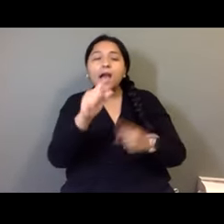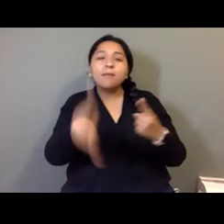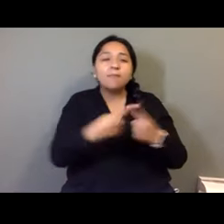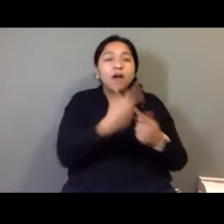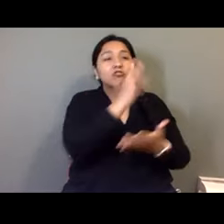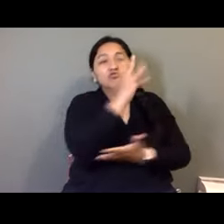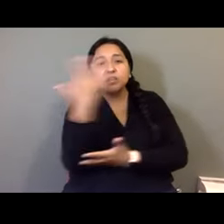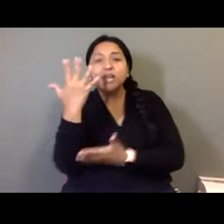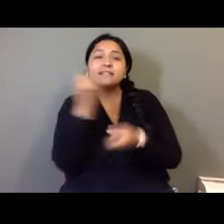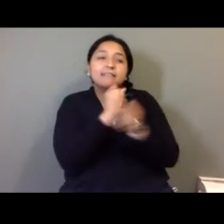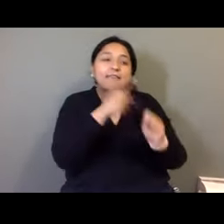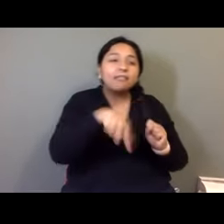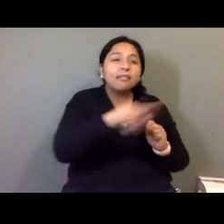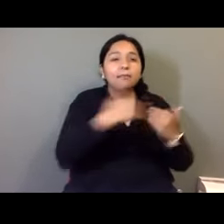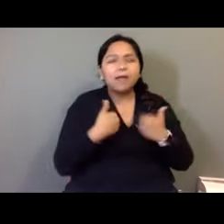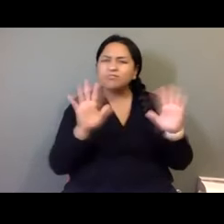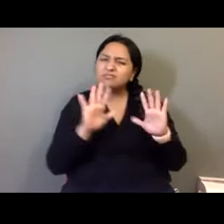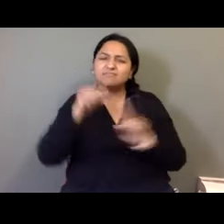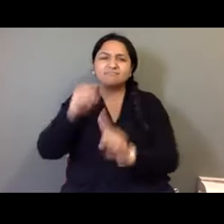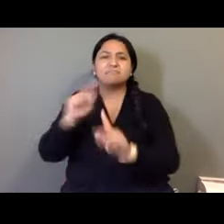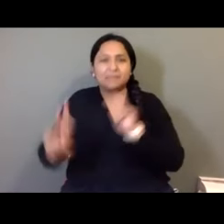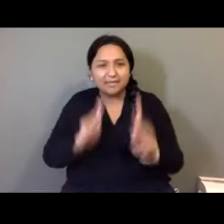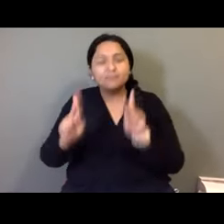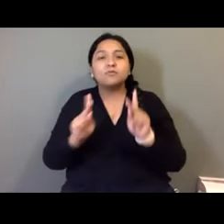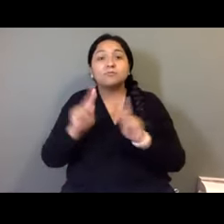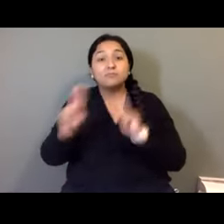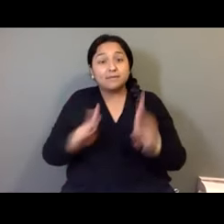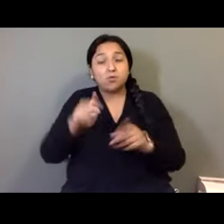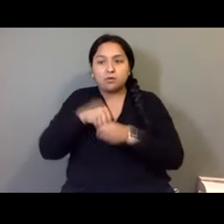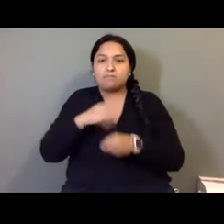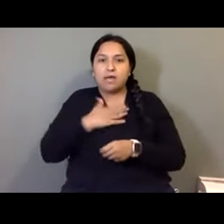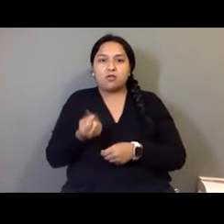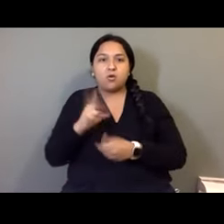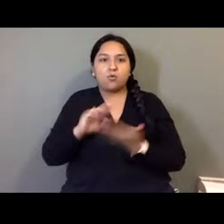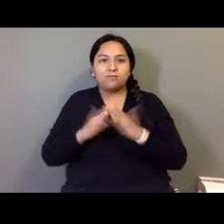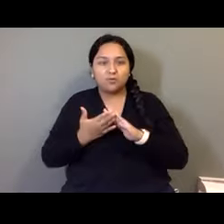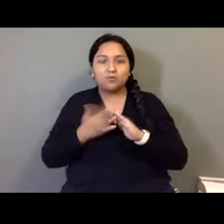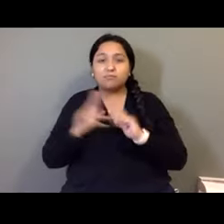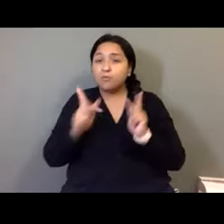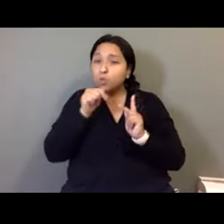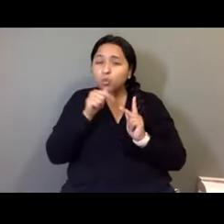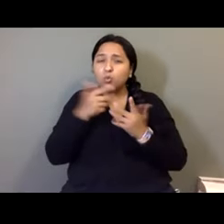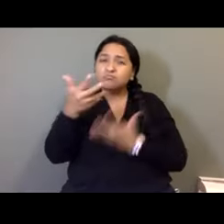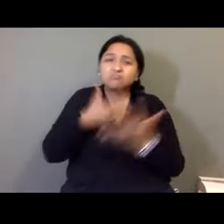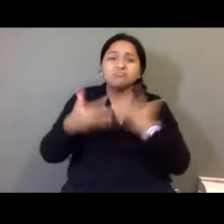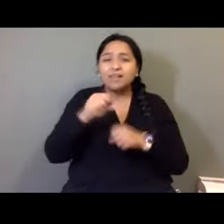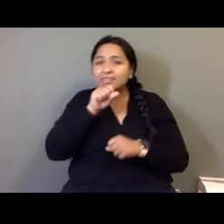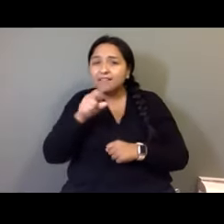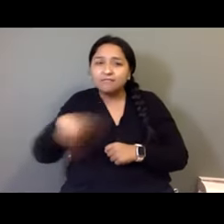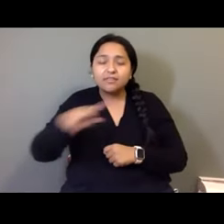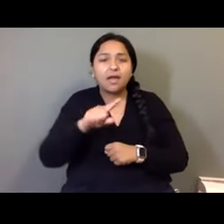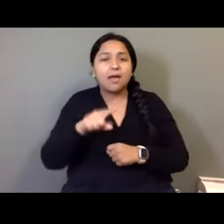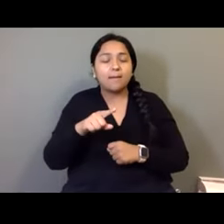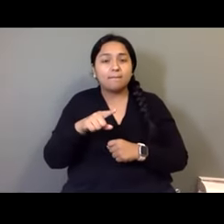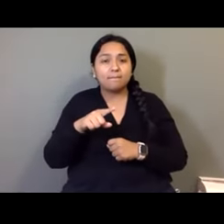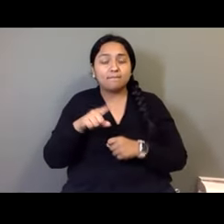it's about people. And it's about people in my community, people who I love, getting years taken off